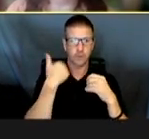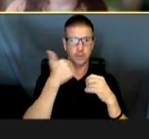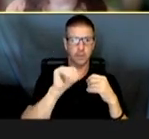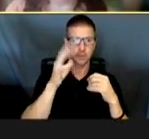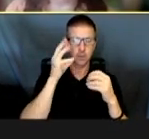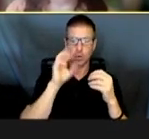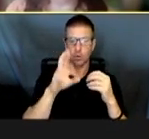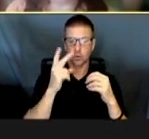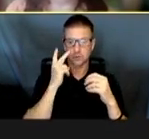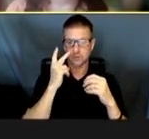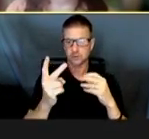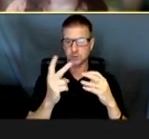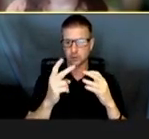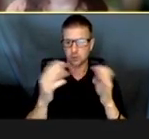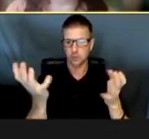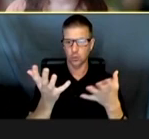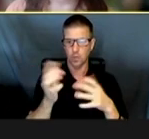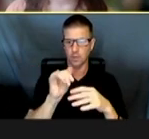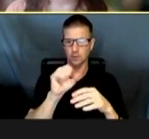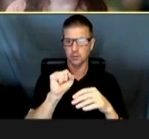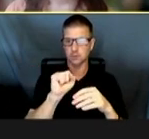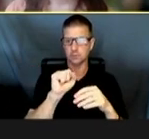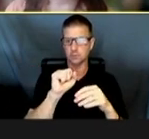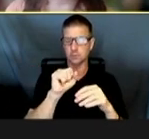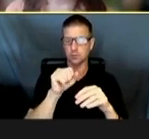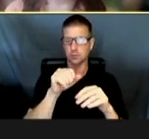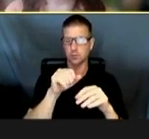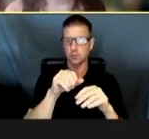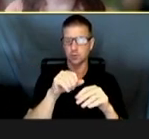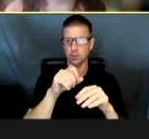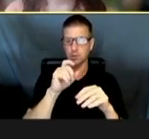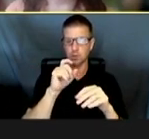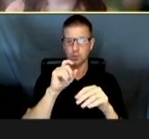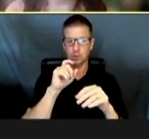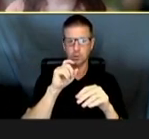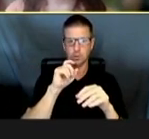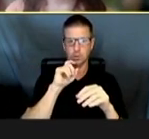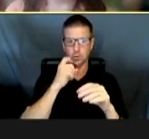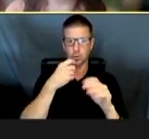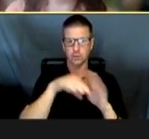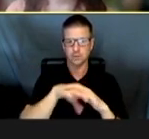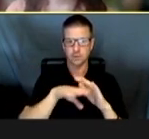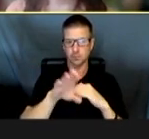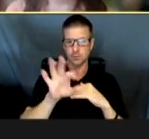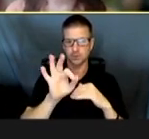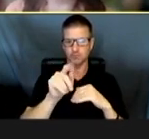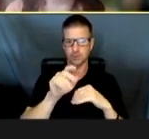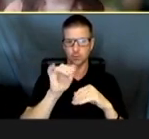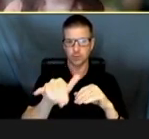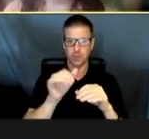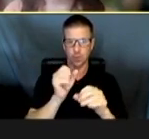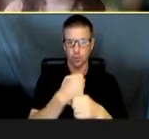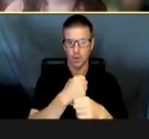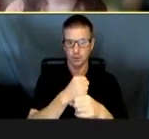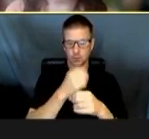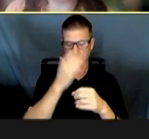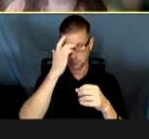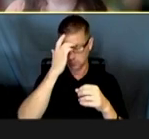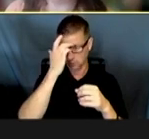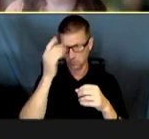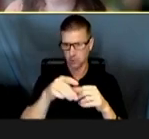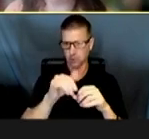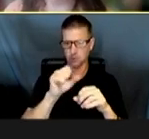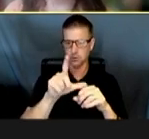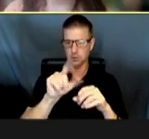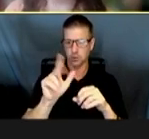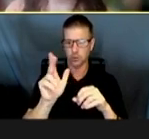seen, what is the cool accessibility features that have been created? This is